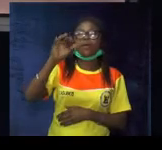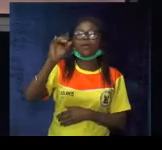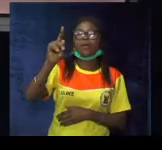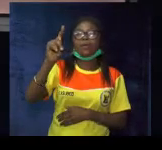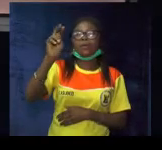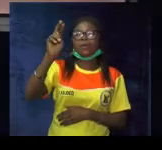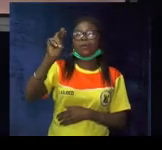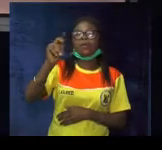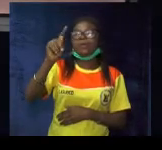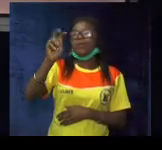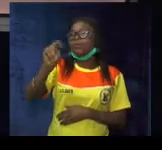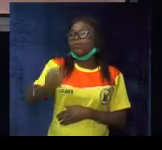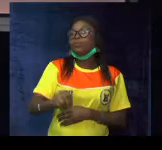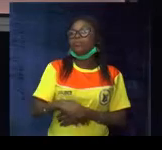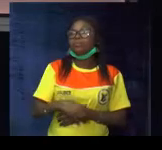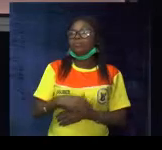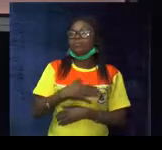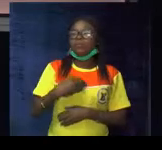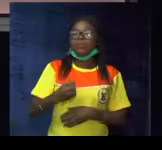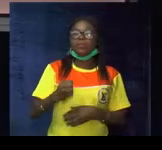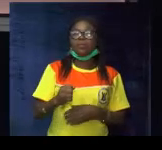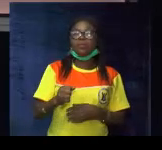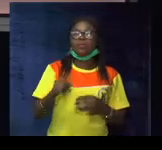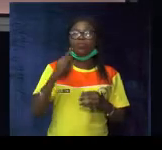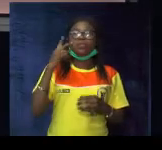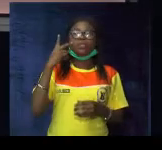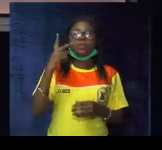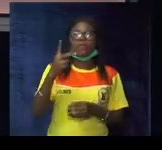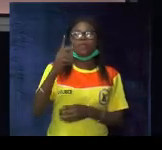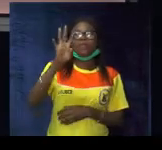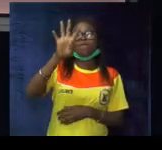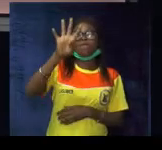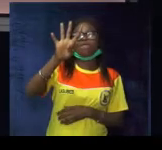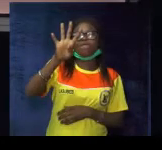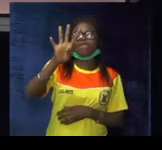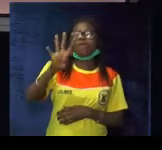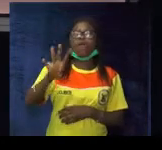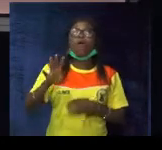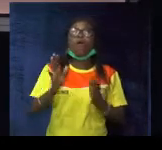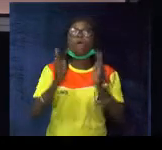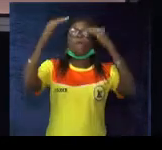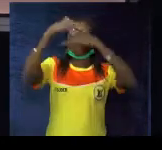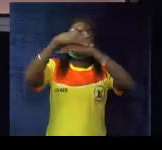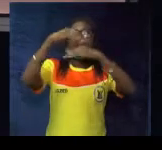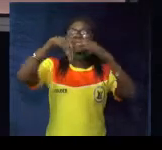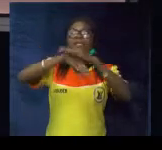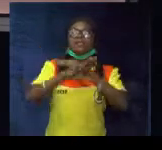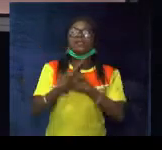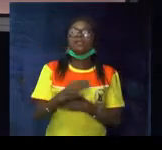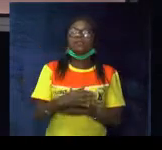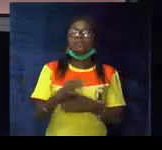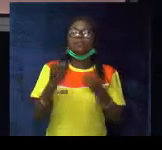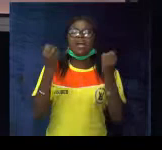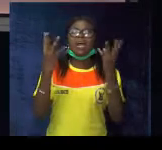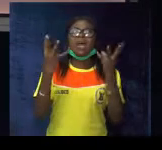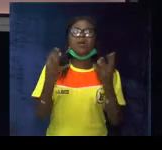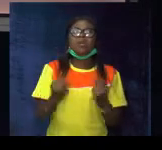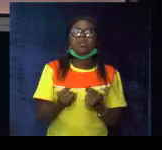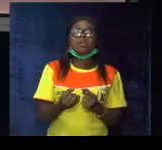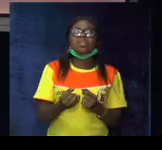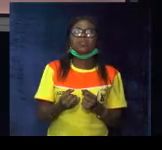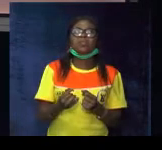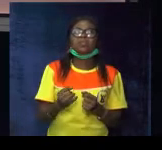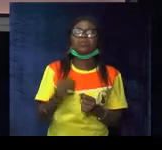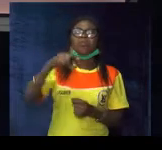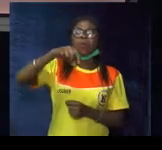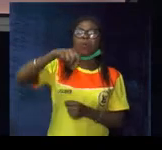another box and this one will be another box, another box. And you have your 4 quadrants. So, but how many quadrants